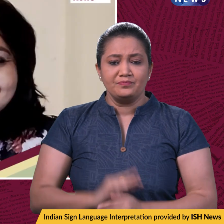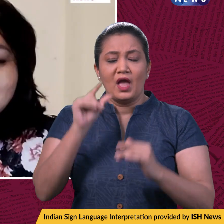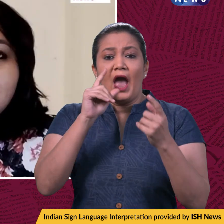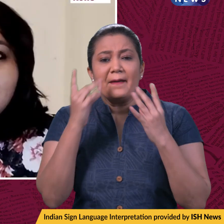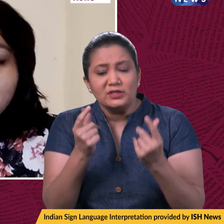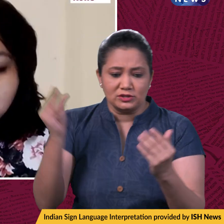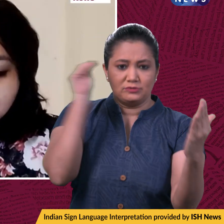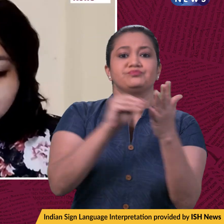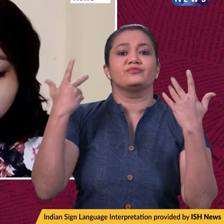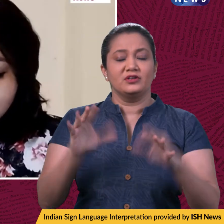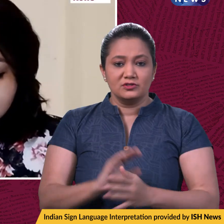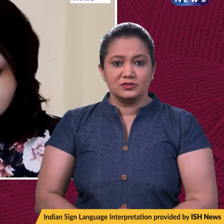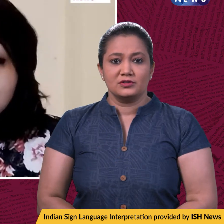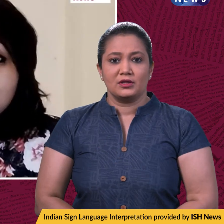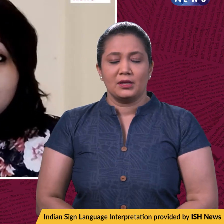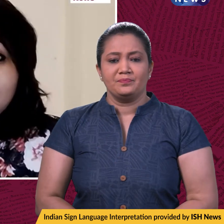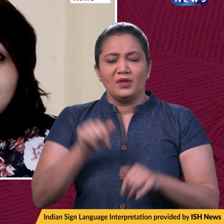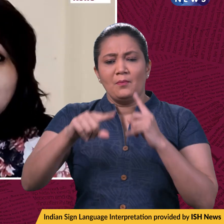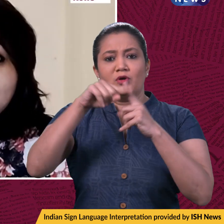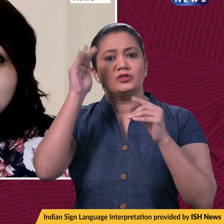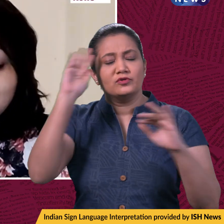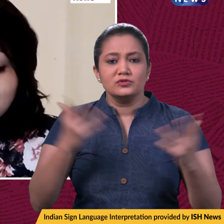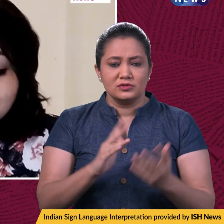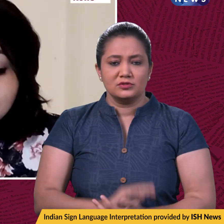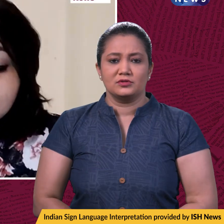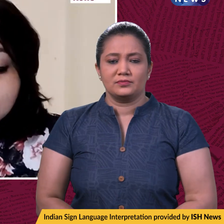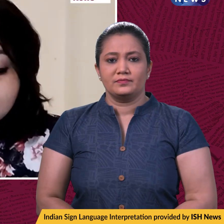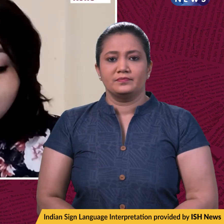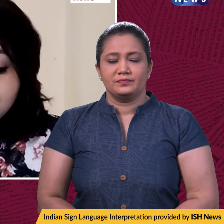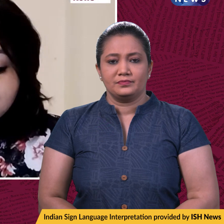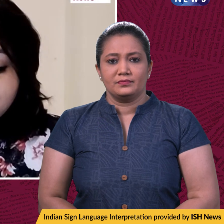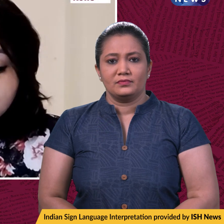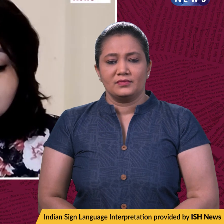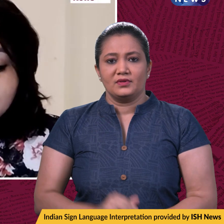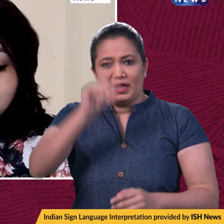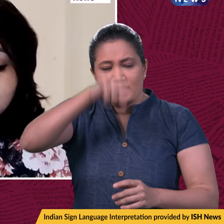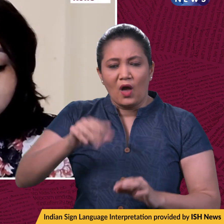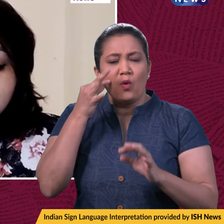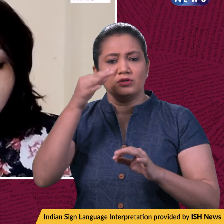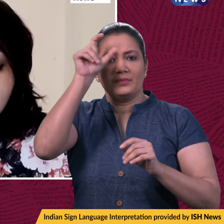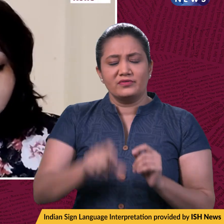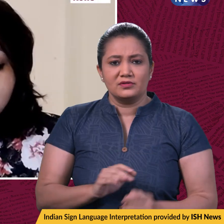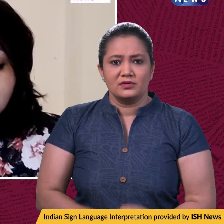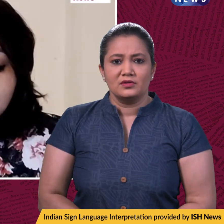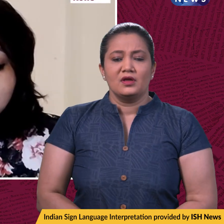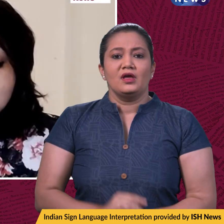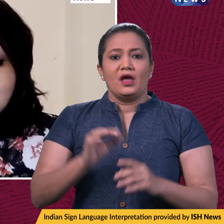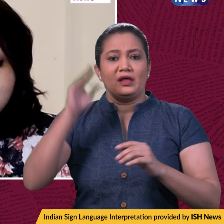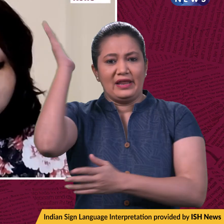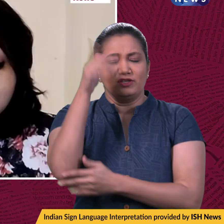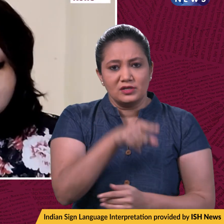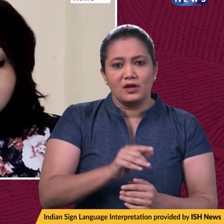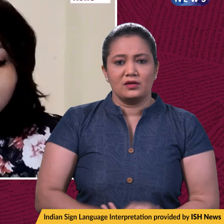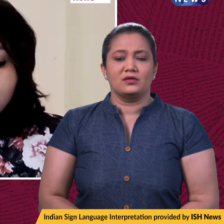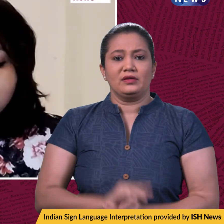Kentucky. And one piece of positive news before we wrap up this bulletin, Indian origin Professor Neeli Bendapudi has been named